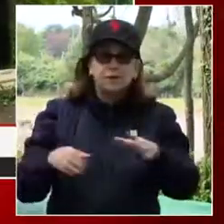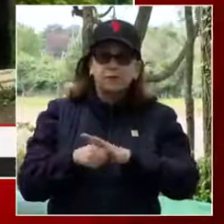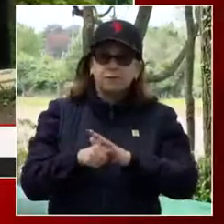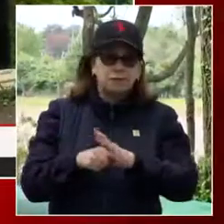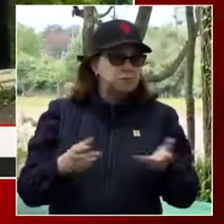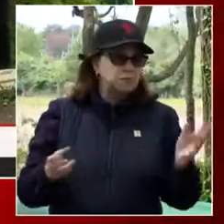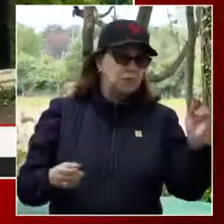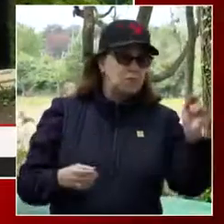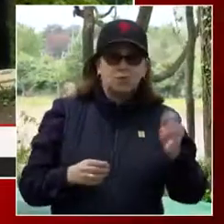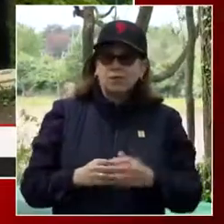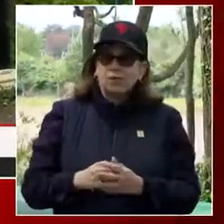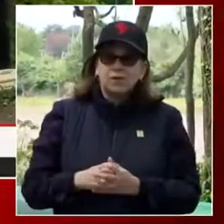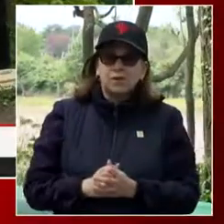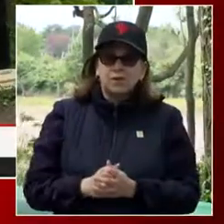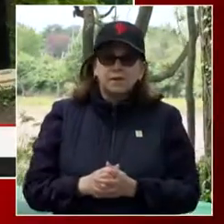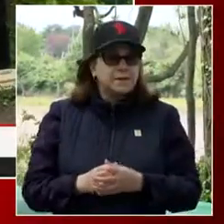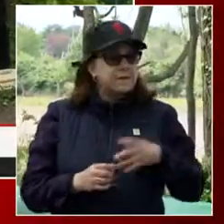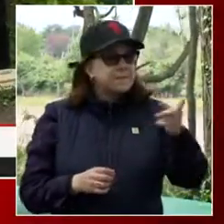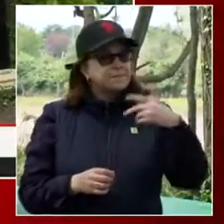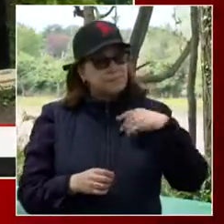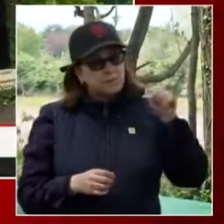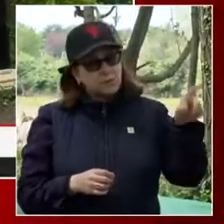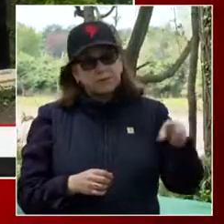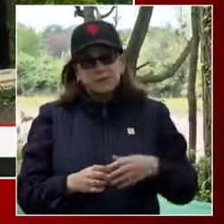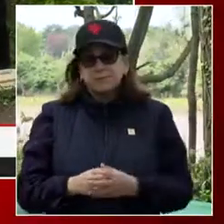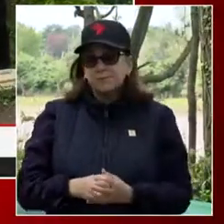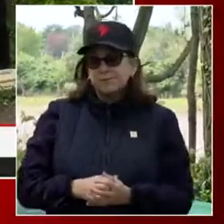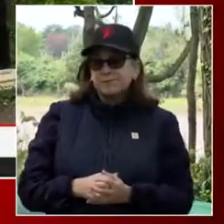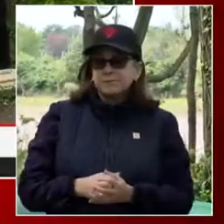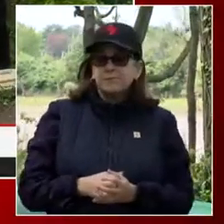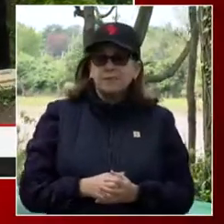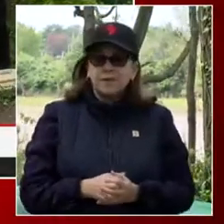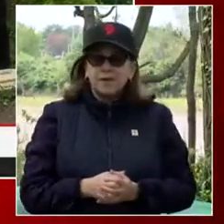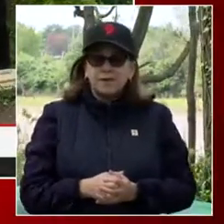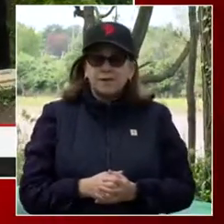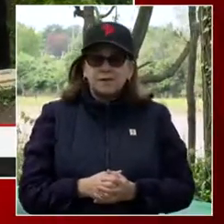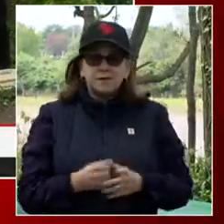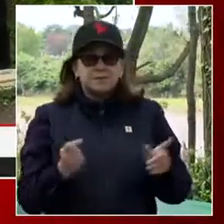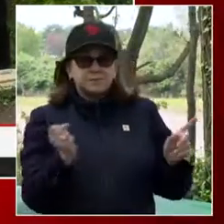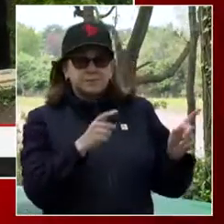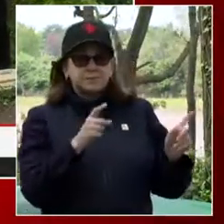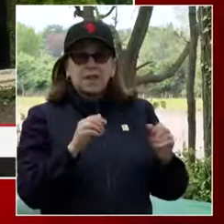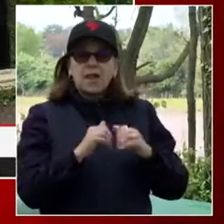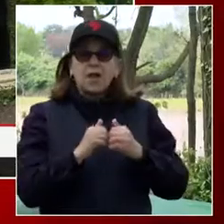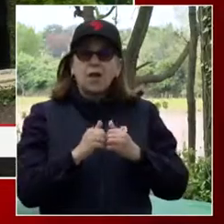And your question for me again? How has demand for the vaccine changed